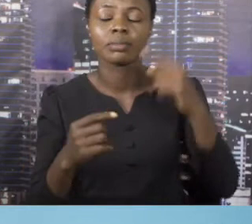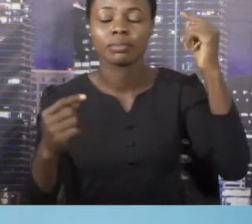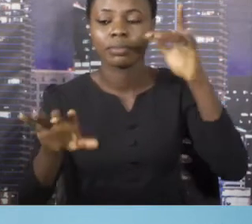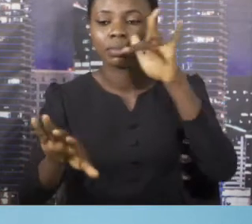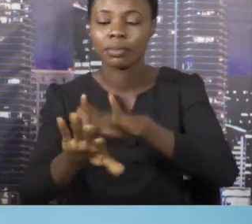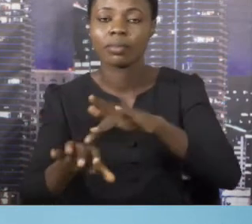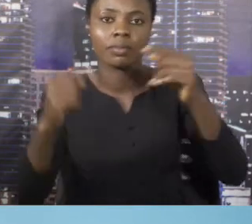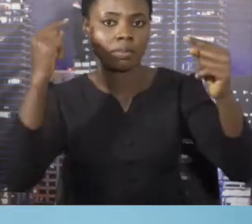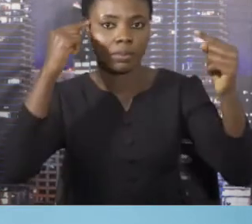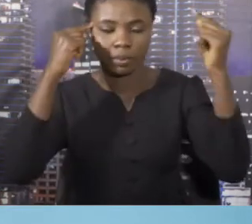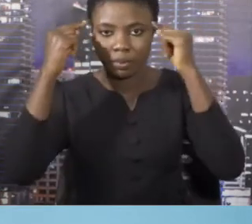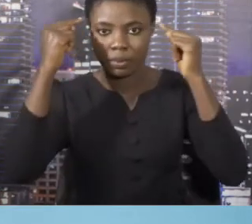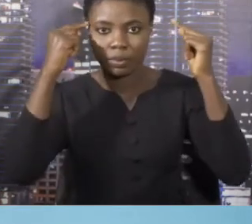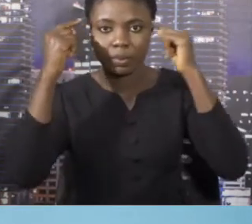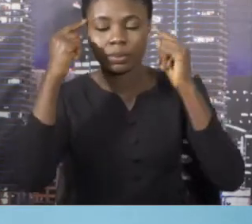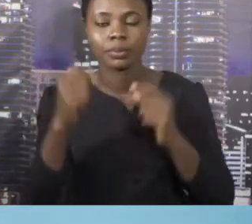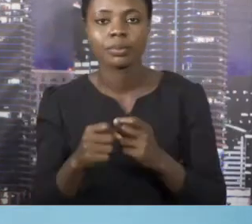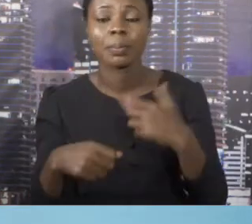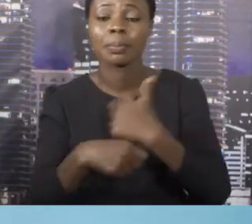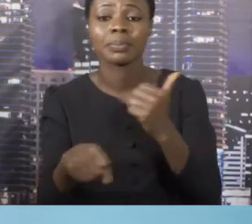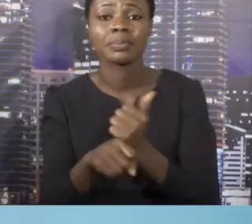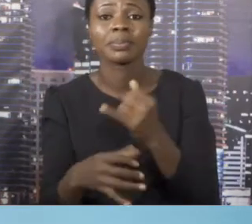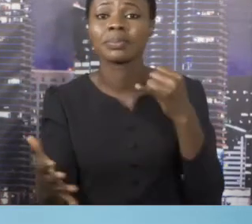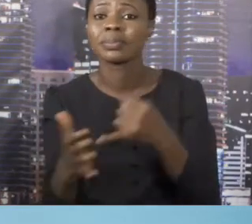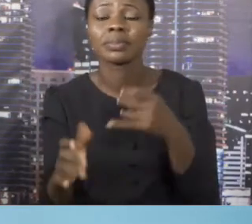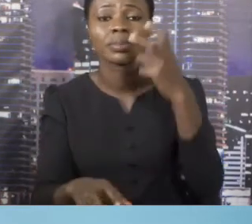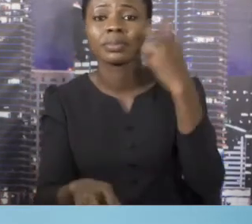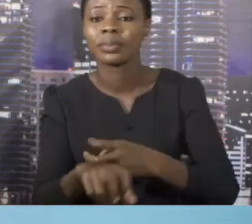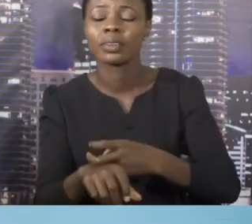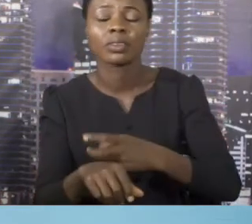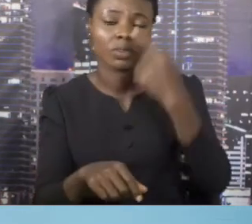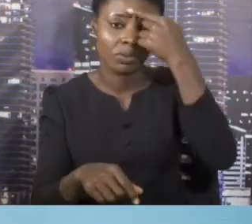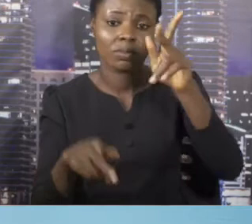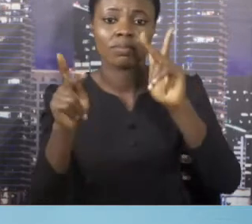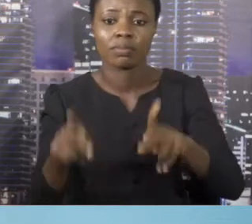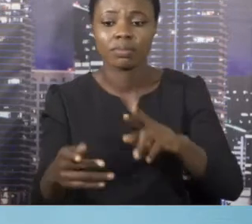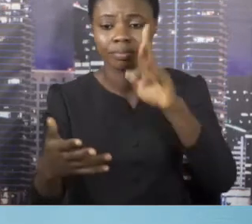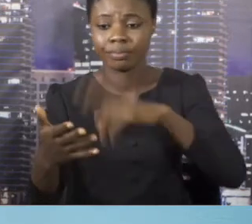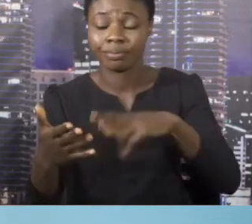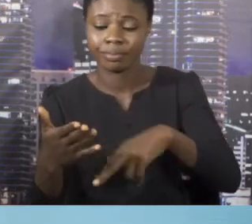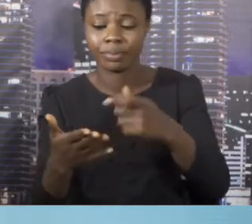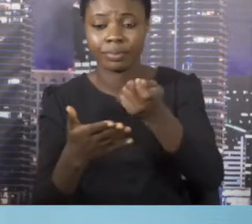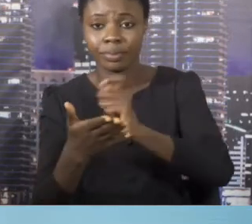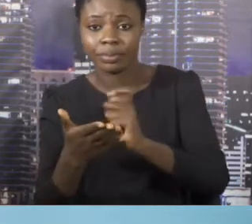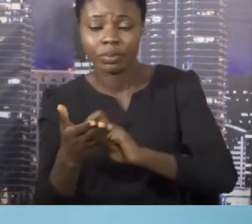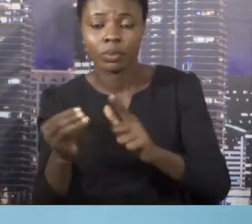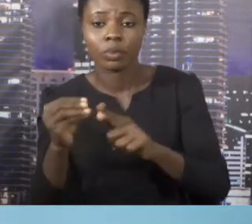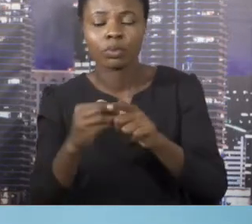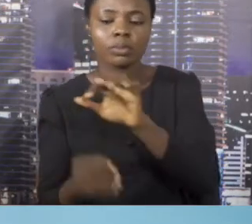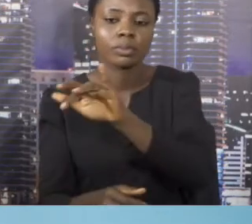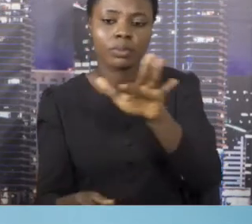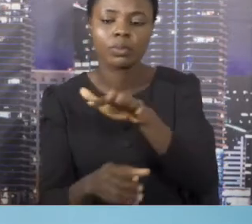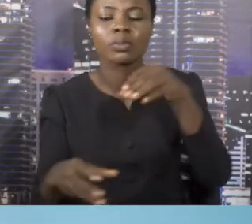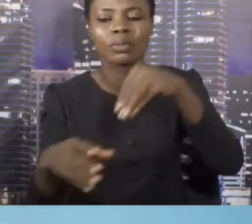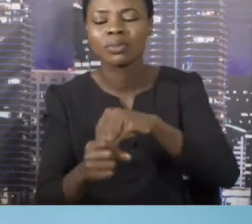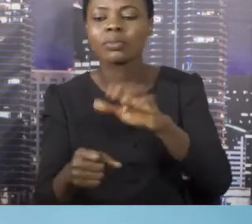neurological condition that makes it difficult for one to be able to read, write, or spell